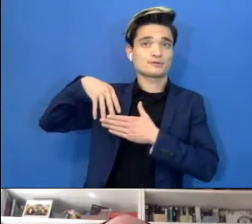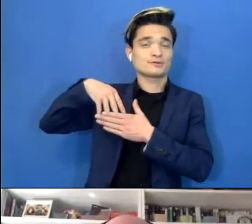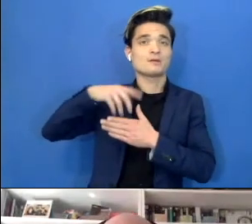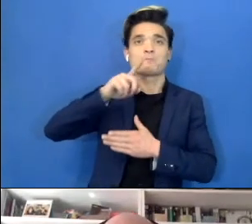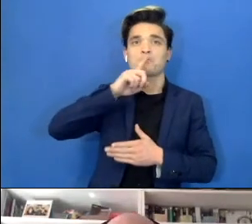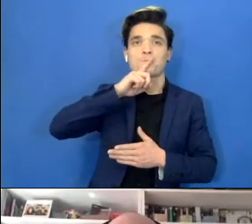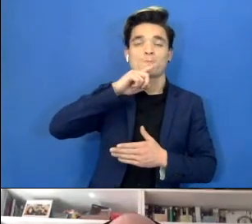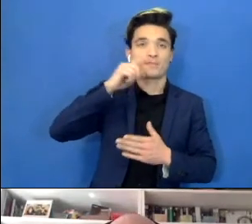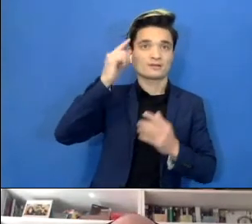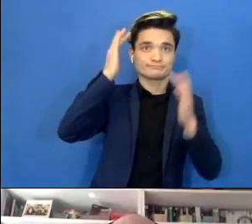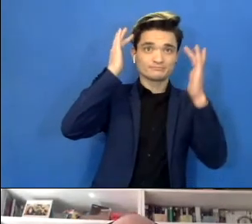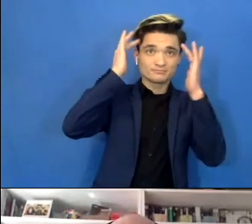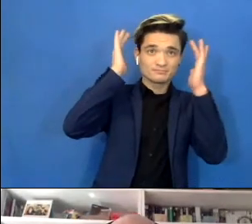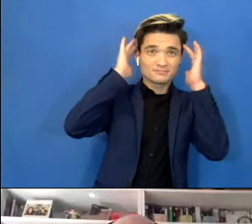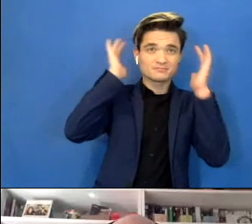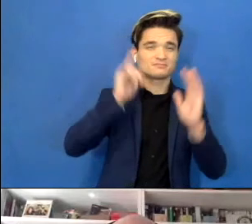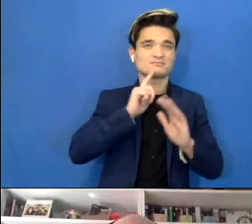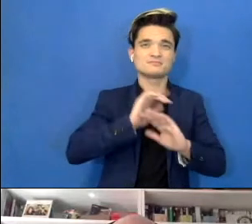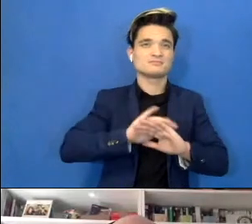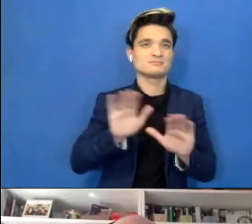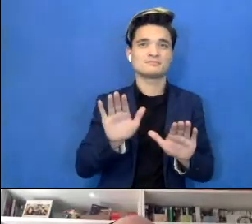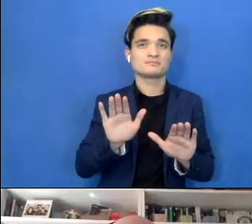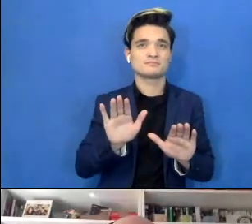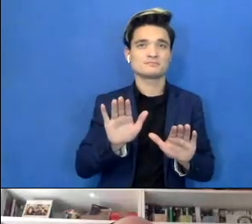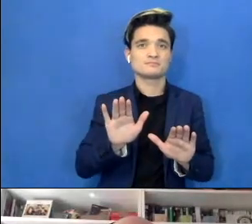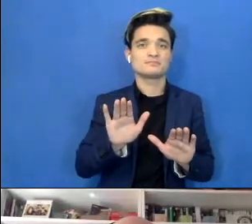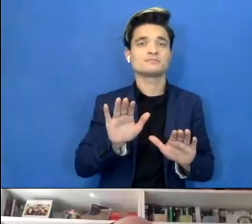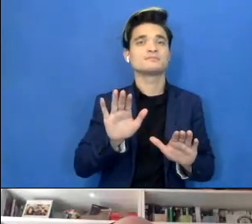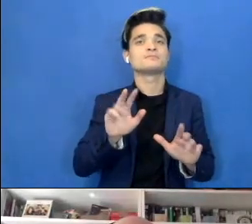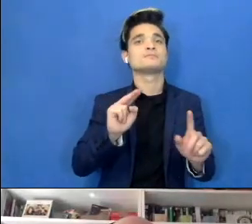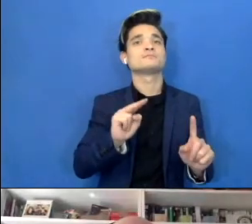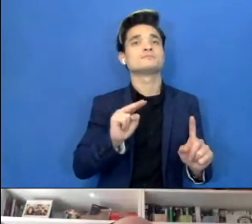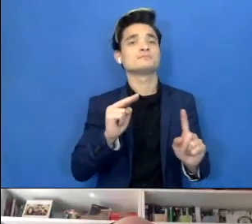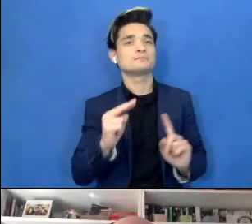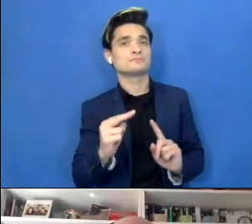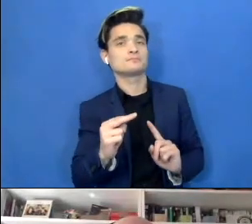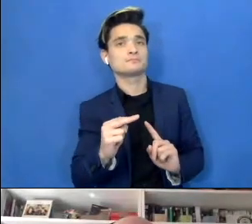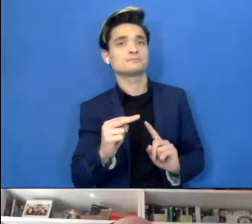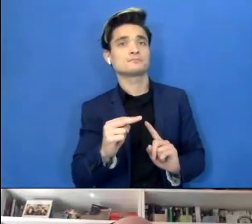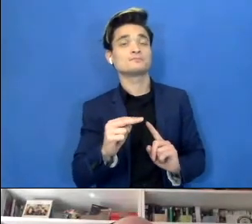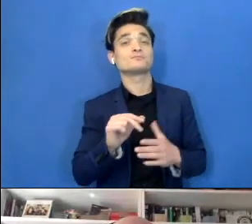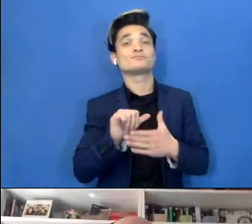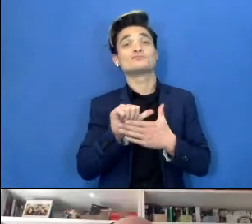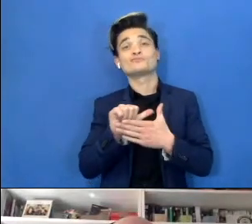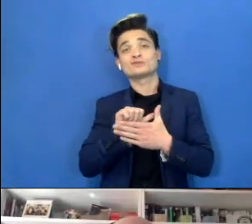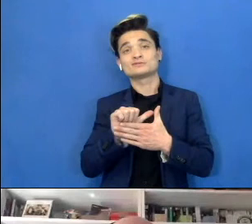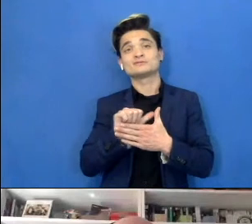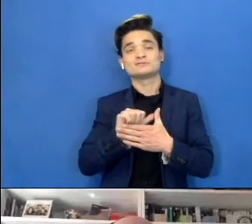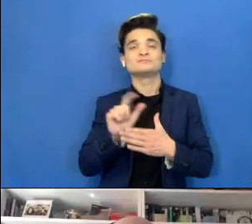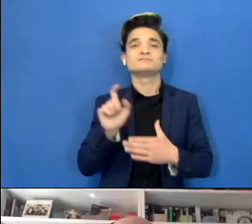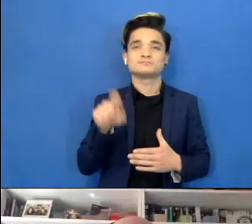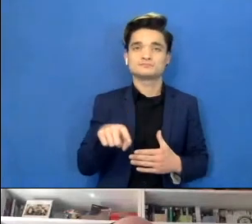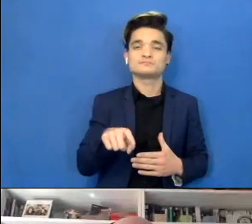So how to do that in a scene, this is something we need to practice. Someone comes in to kiss me. You could